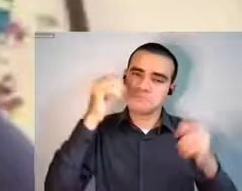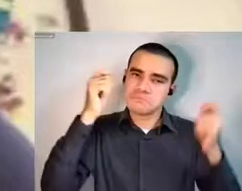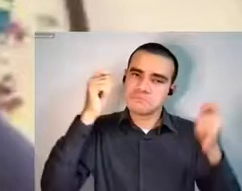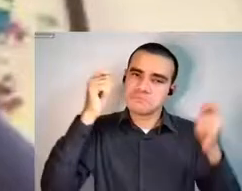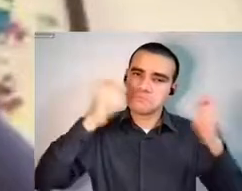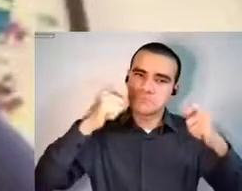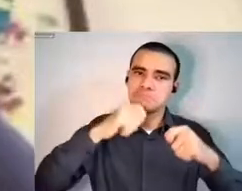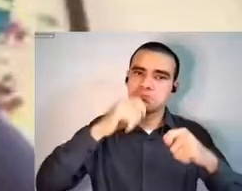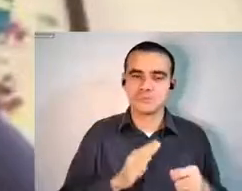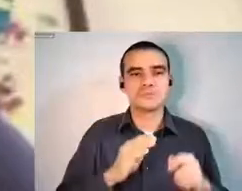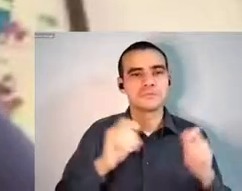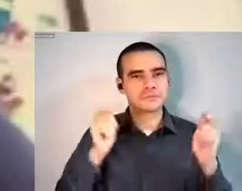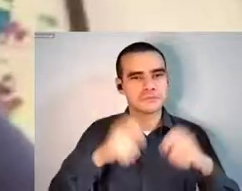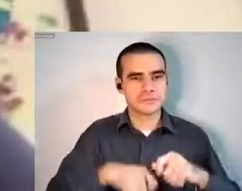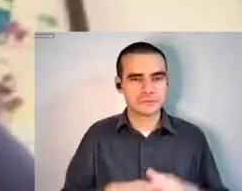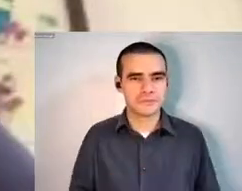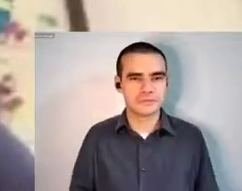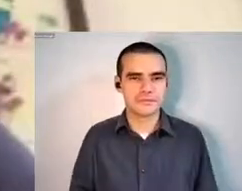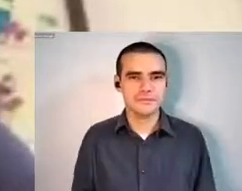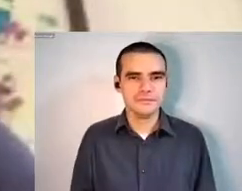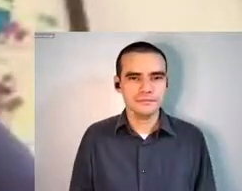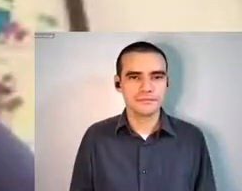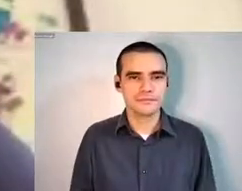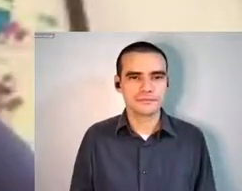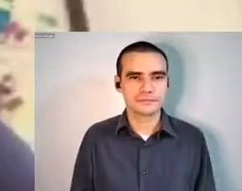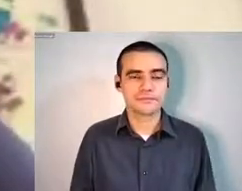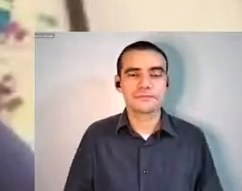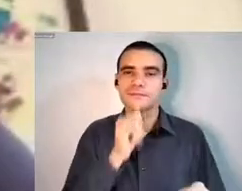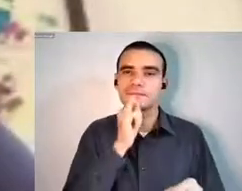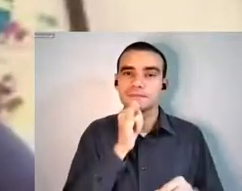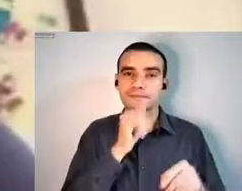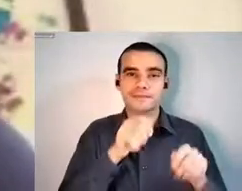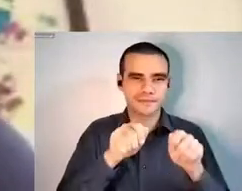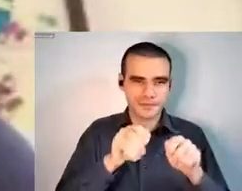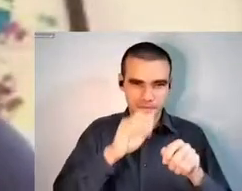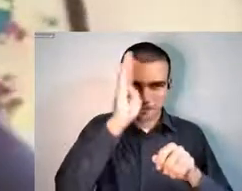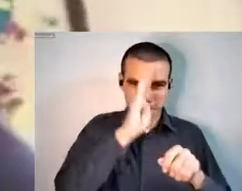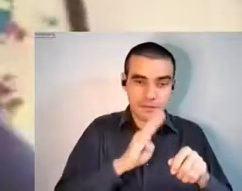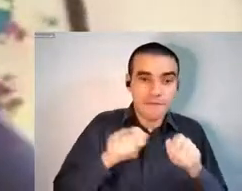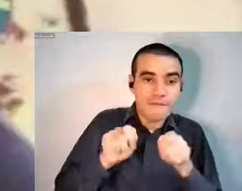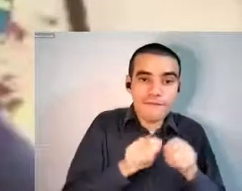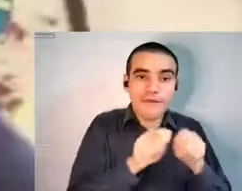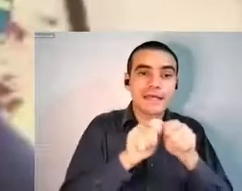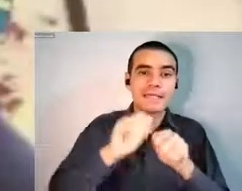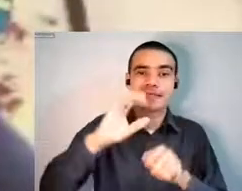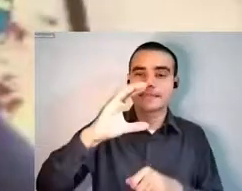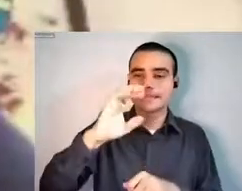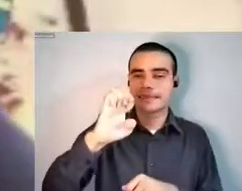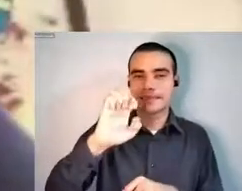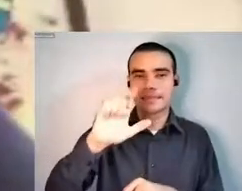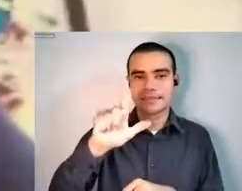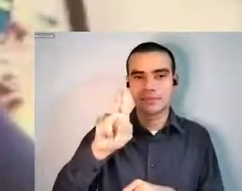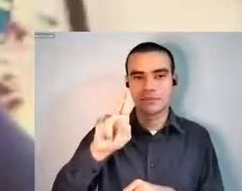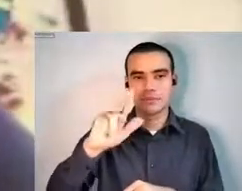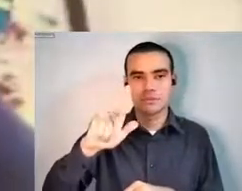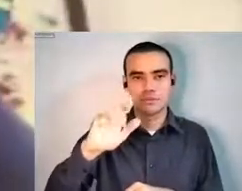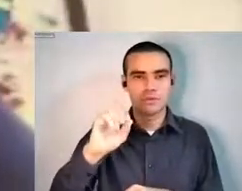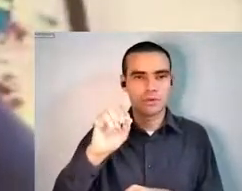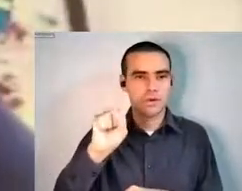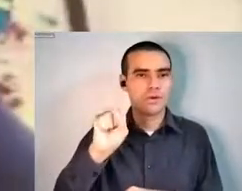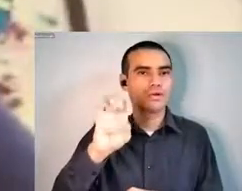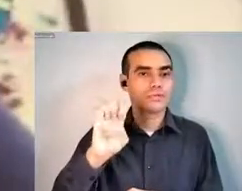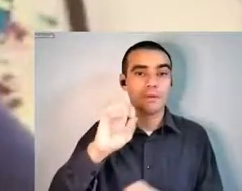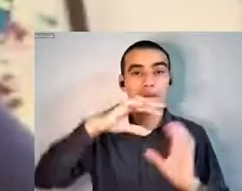show that. To show that this is possible. Brazil is the biggest producer of paper pulp in the world. Where does the paper